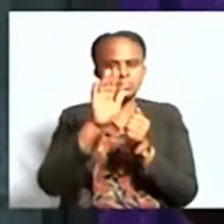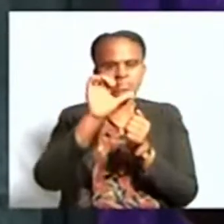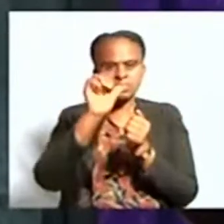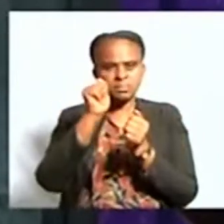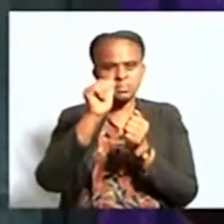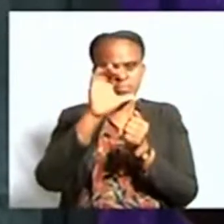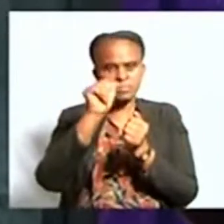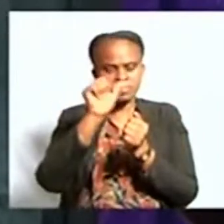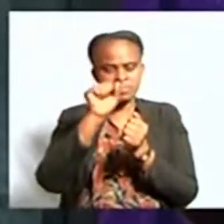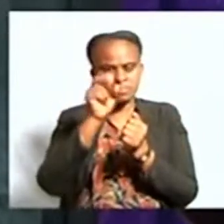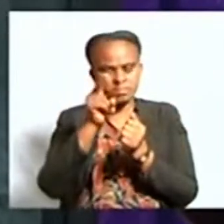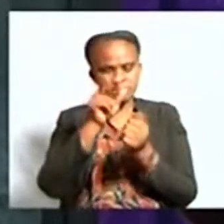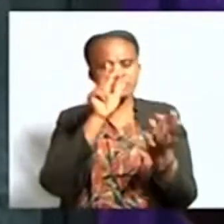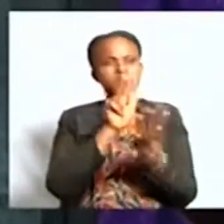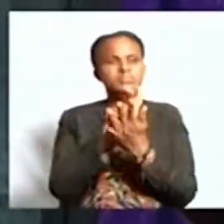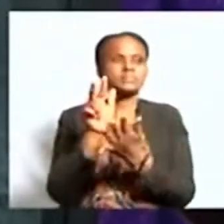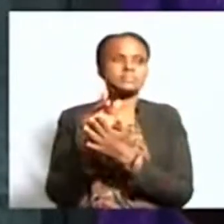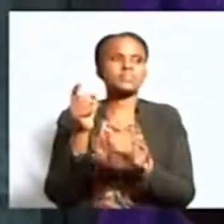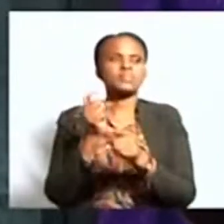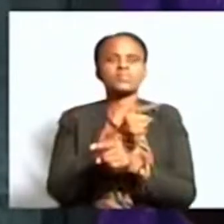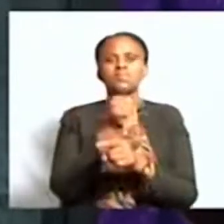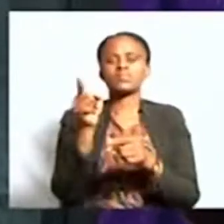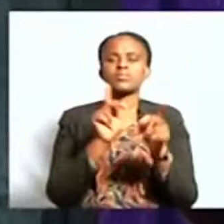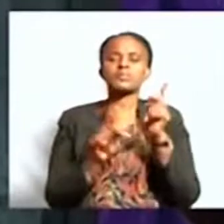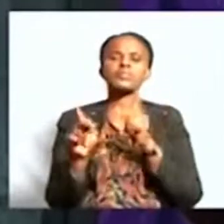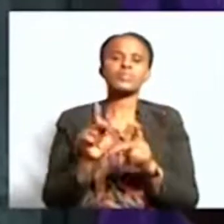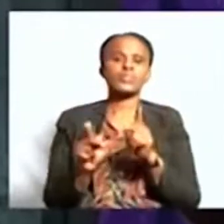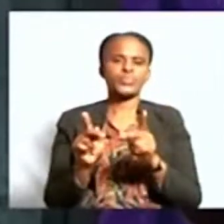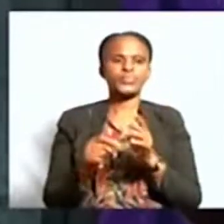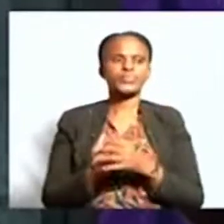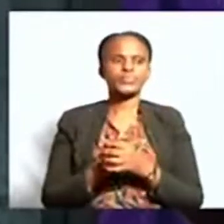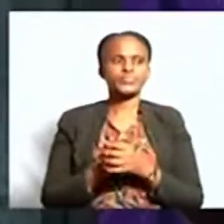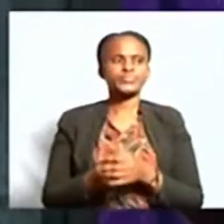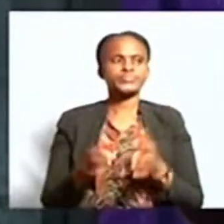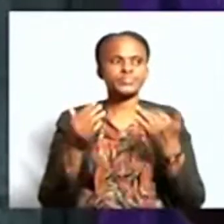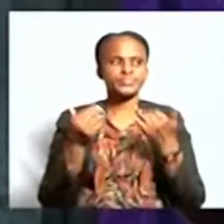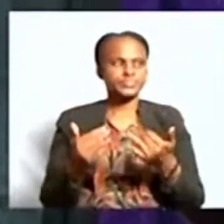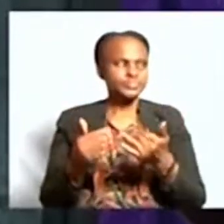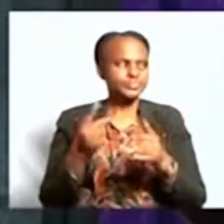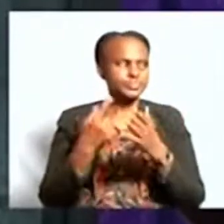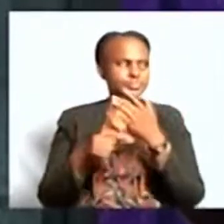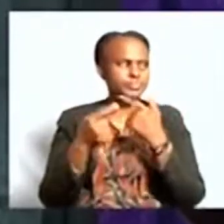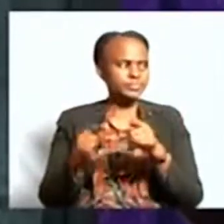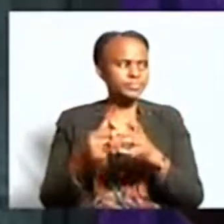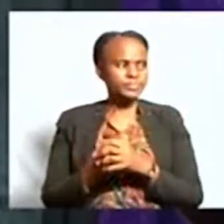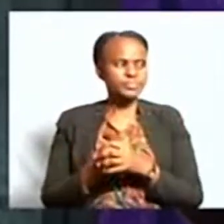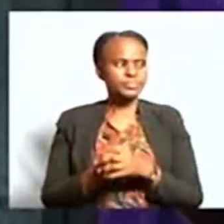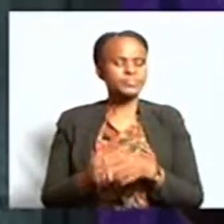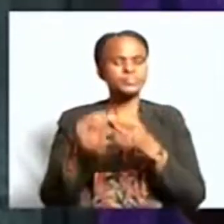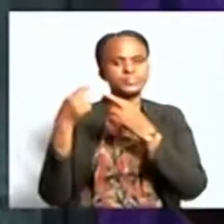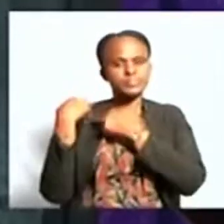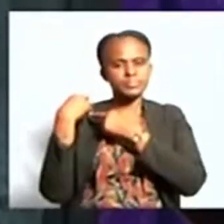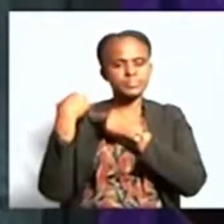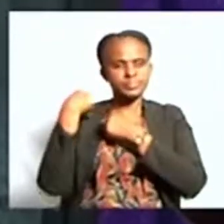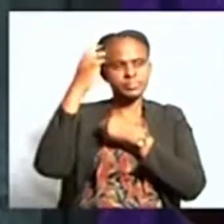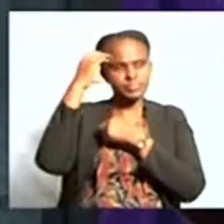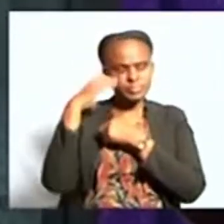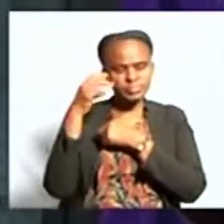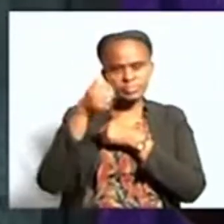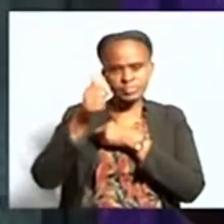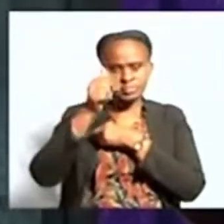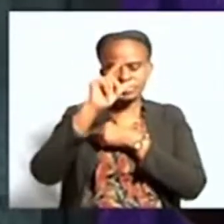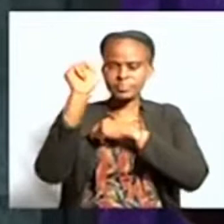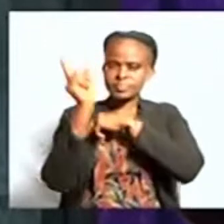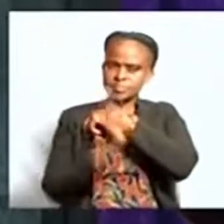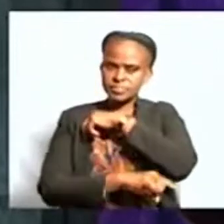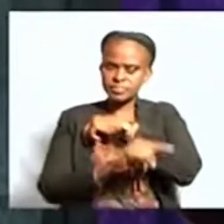forms signed off by the cashiers. The current status. The responsible officers were disciplined